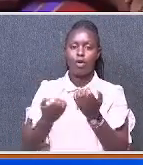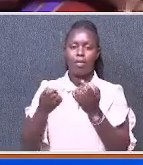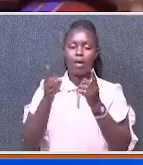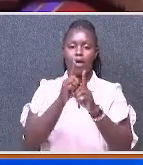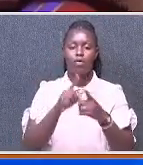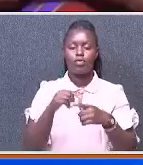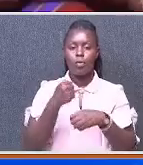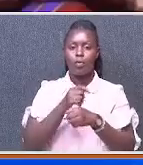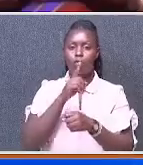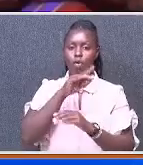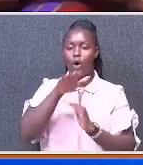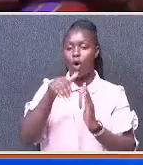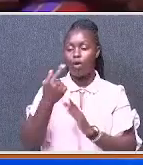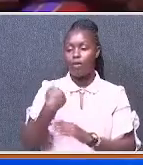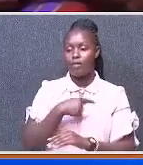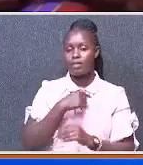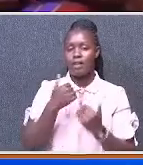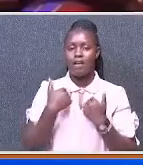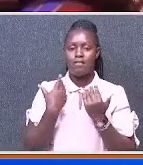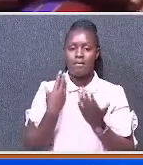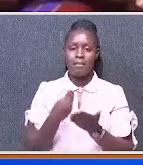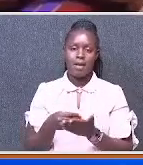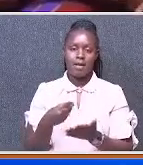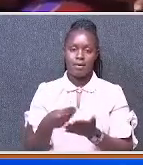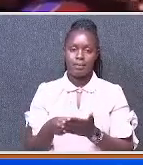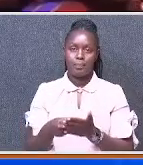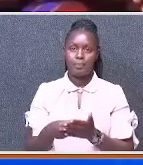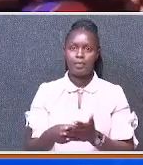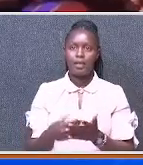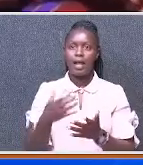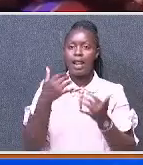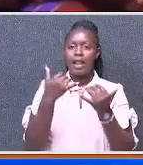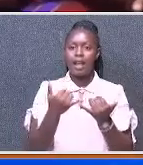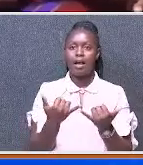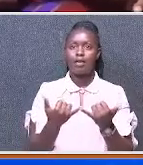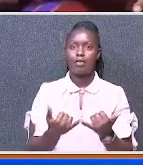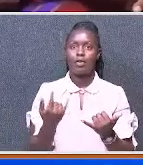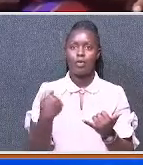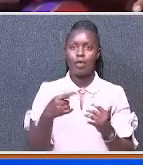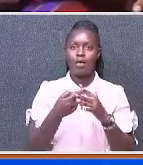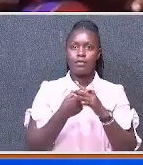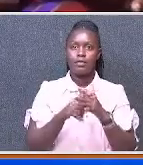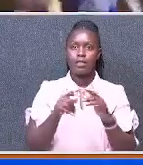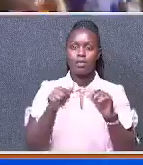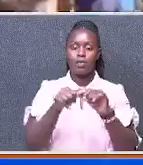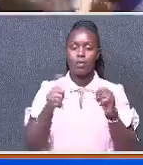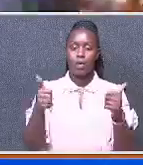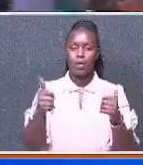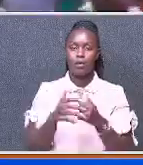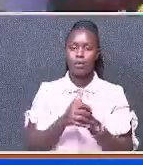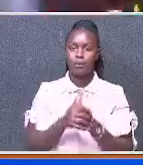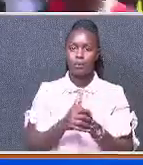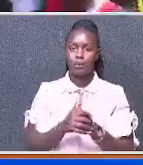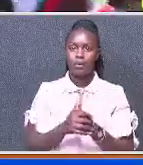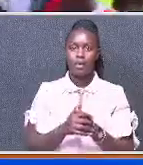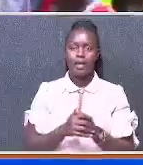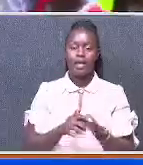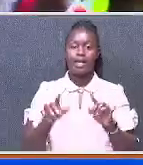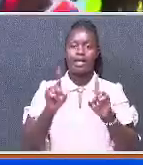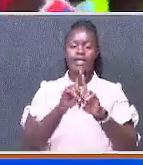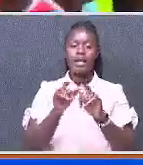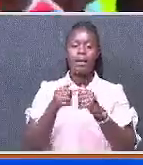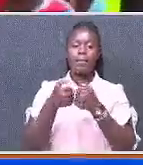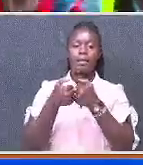our pocket. That is why. And so far, Your Excellency, you have started well. In a significant challenge to the